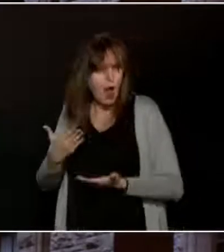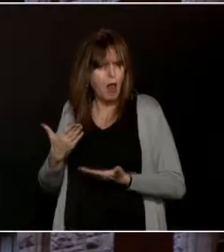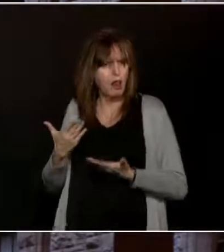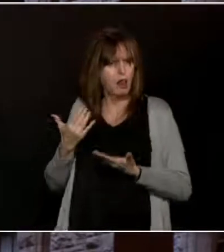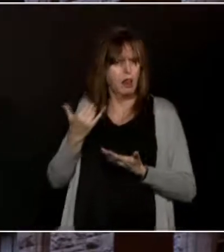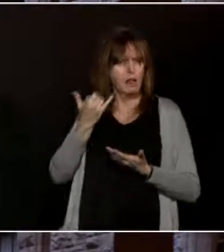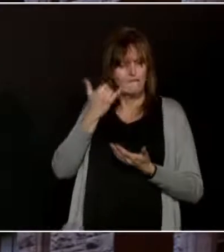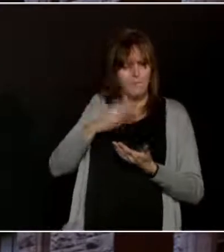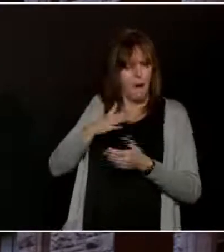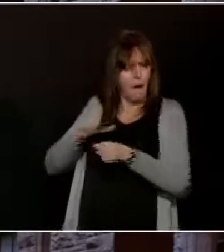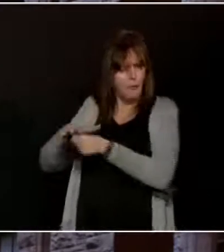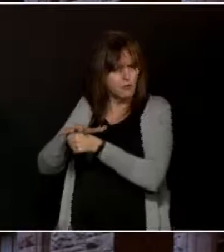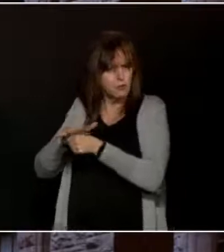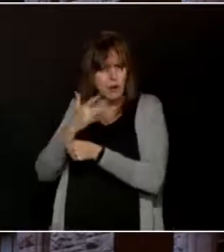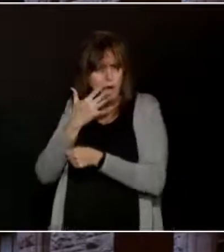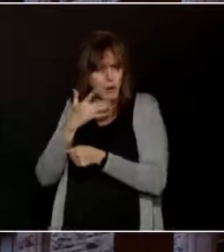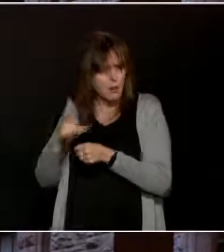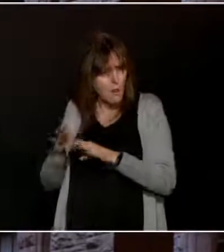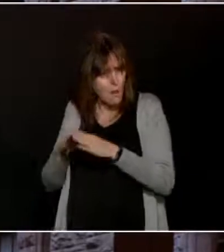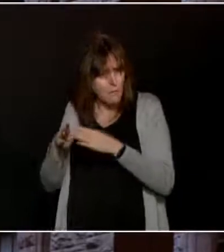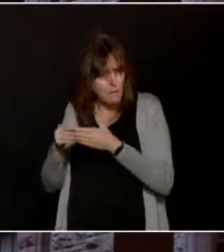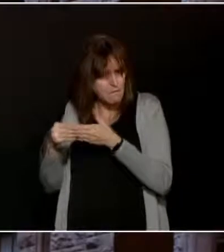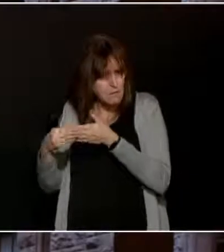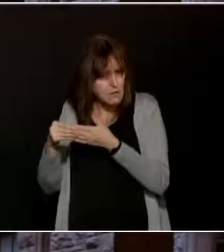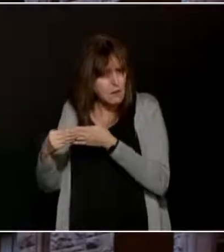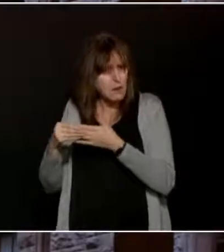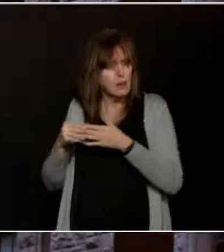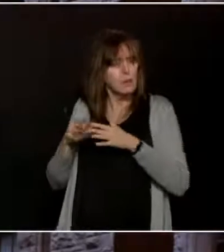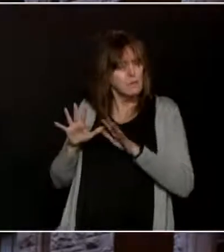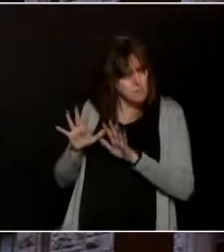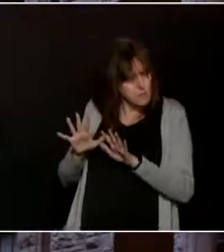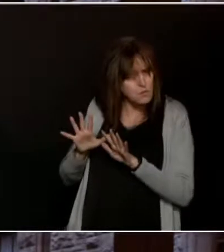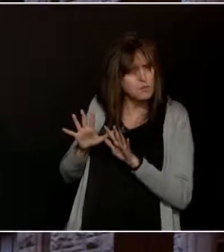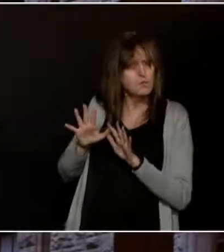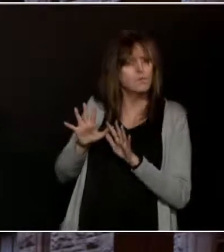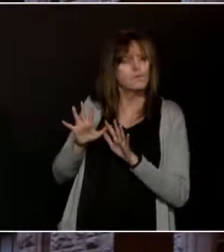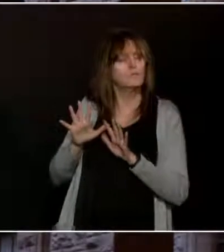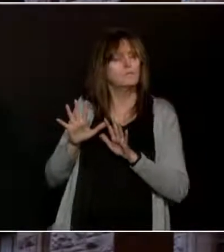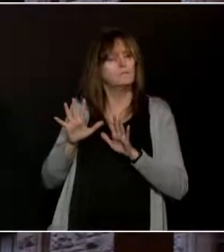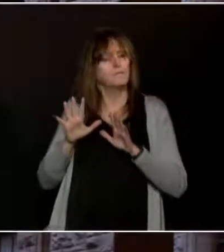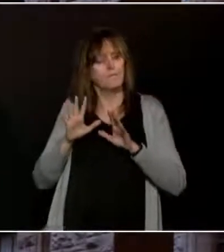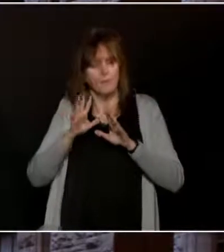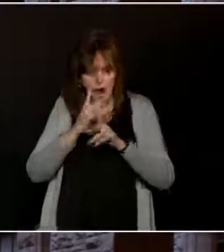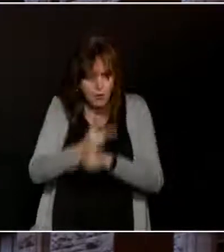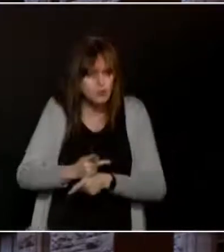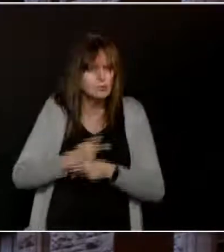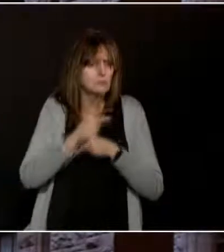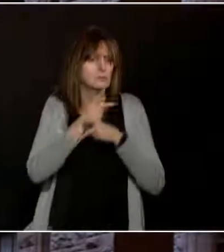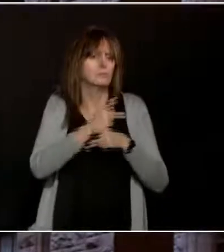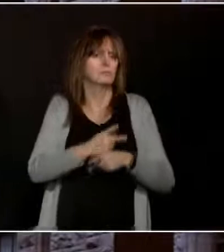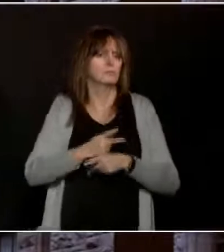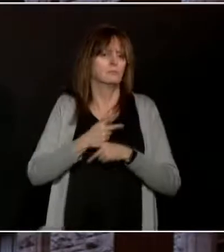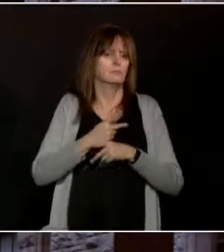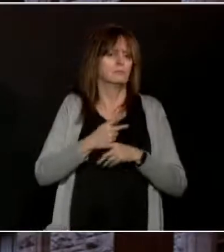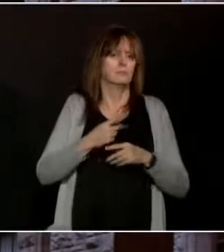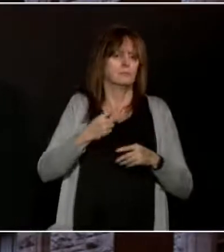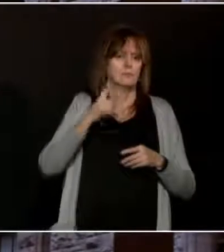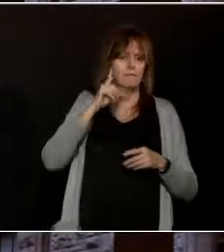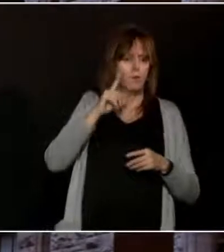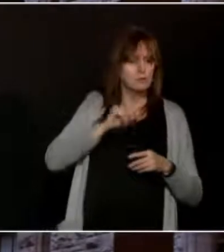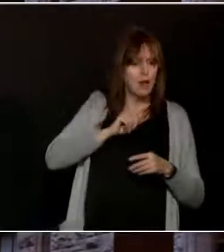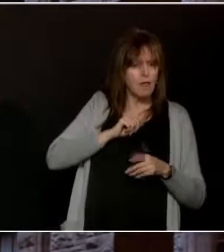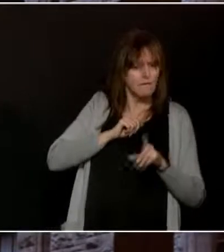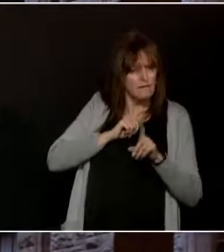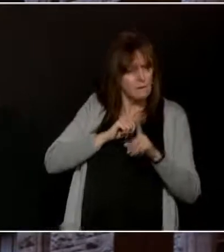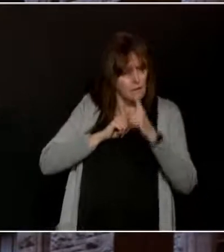with certain activities, that can maintain it because you're doing it not only for yourself, you're doing it for your community members, the community you live in, you're